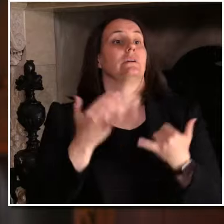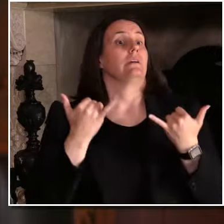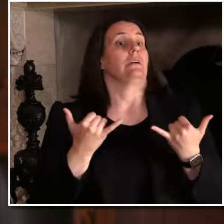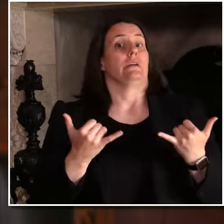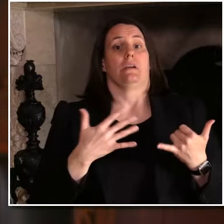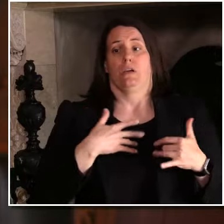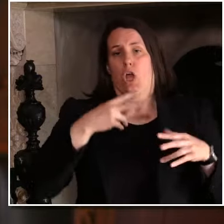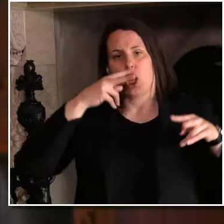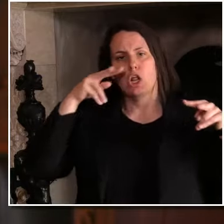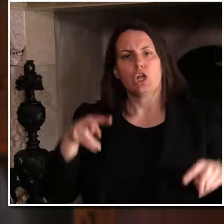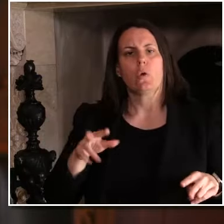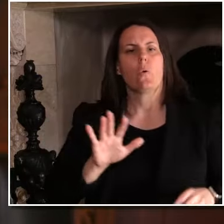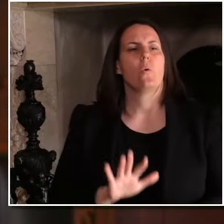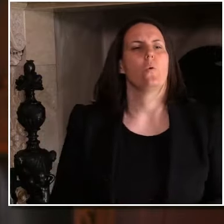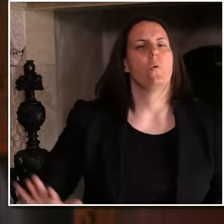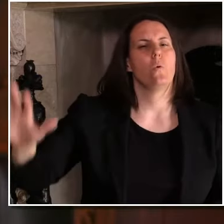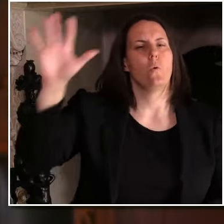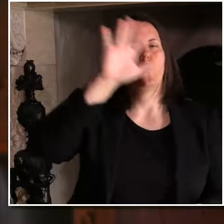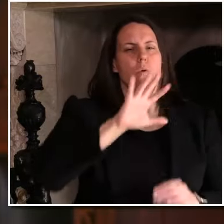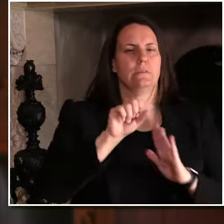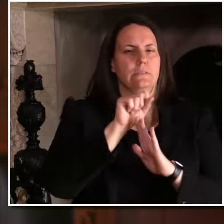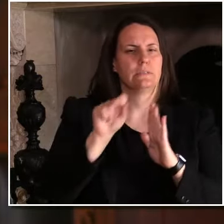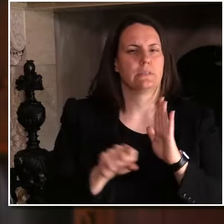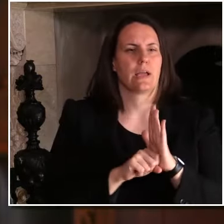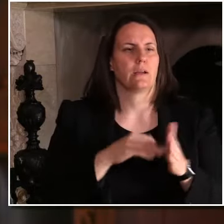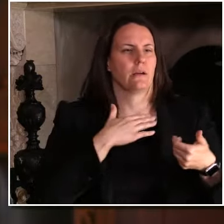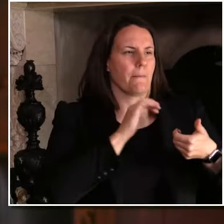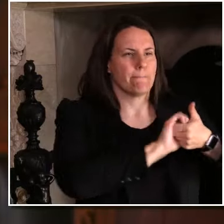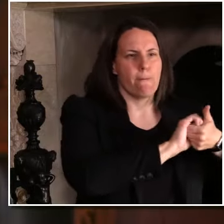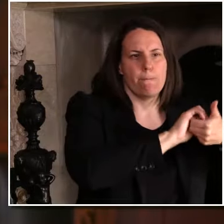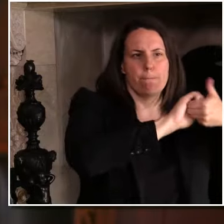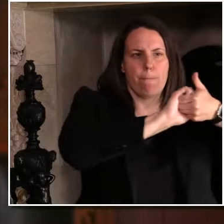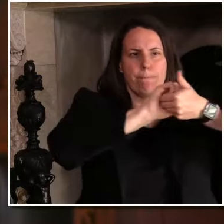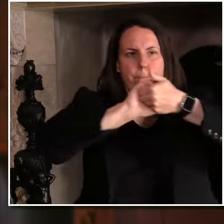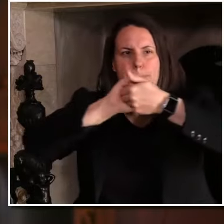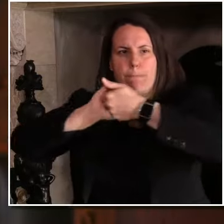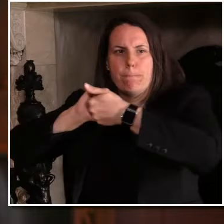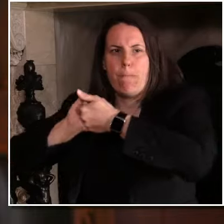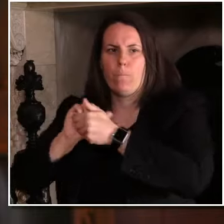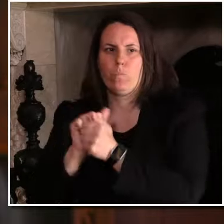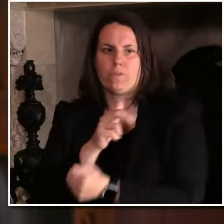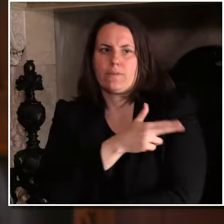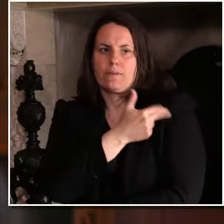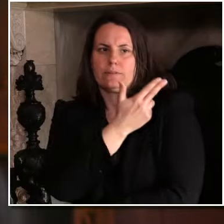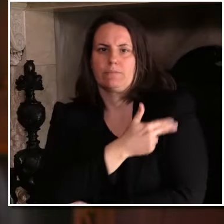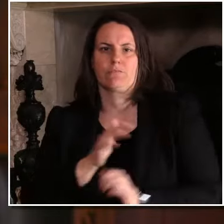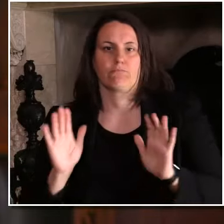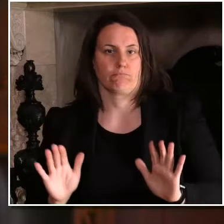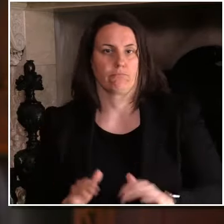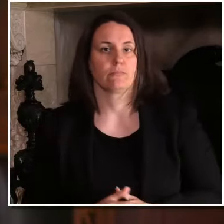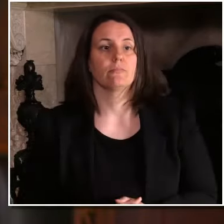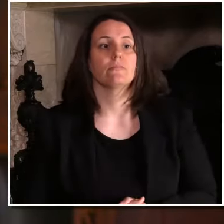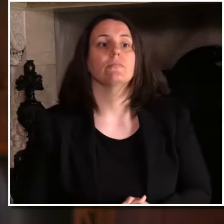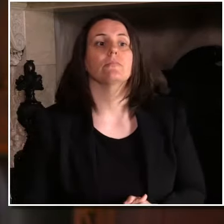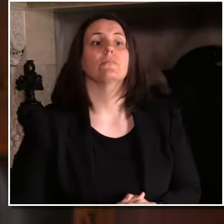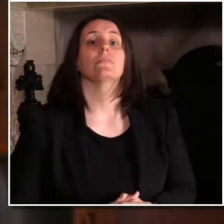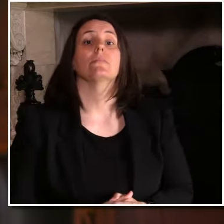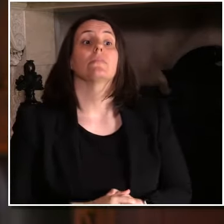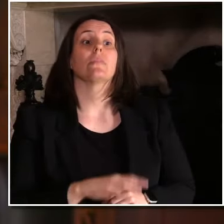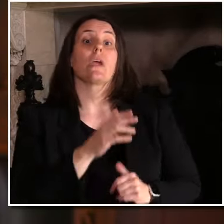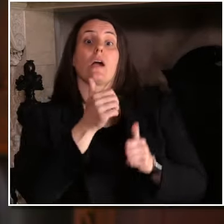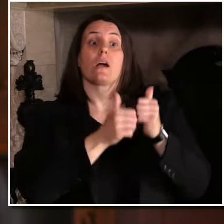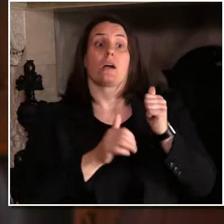with hospitals who have the total discretion about how they do this, but some of this deferred